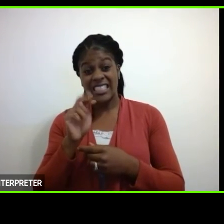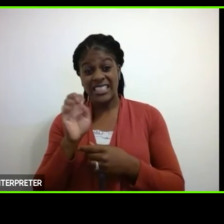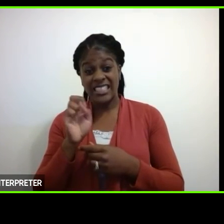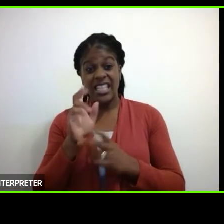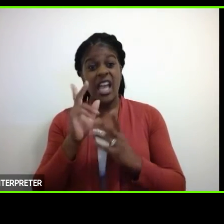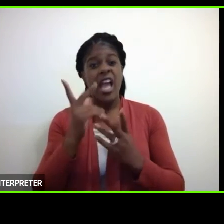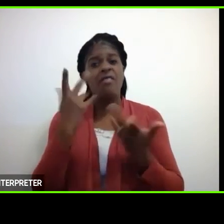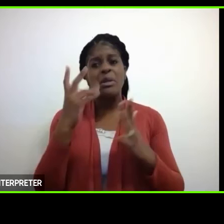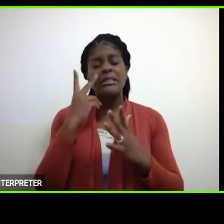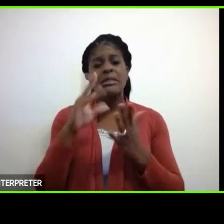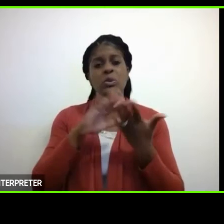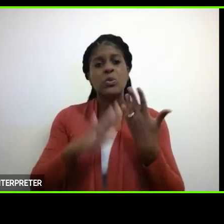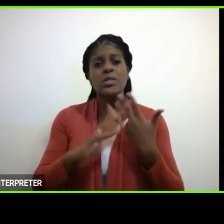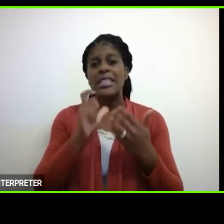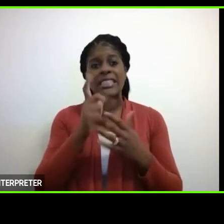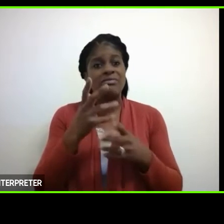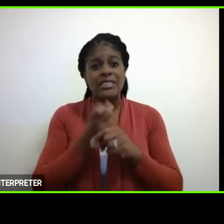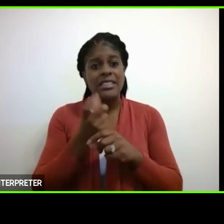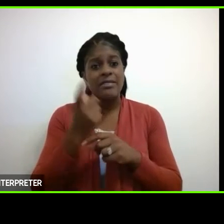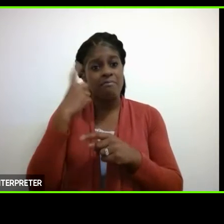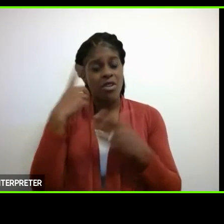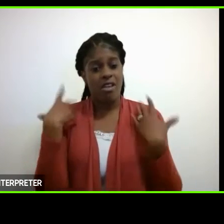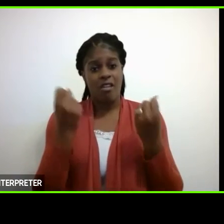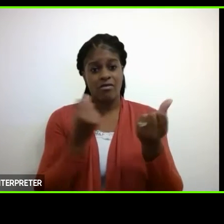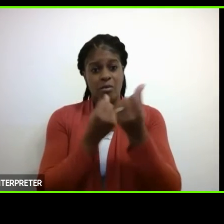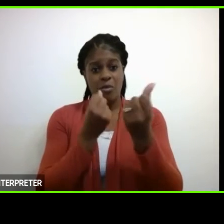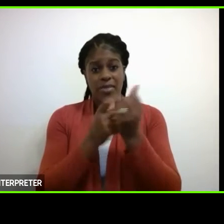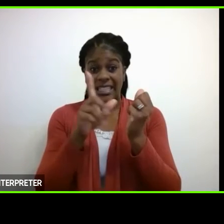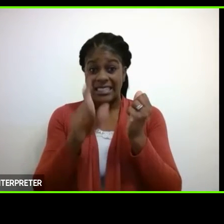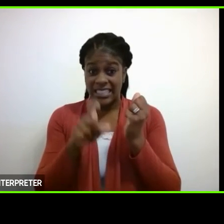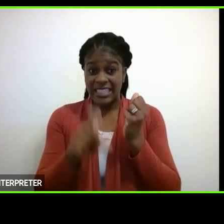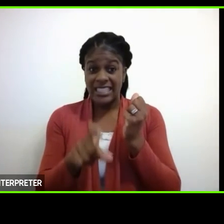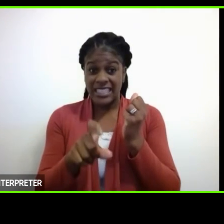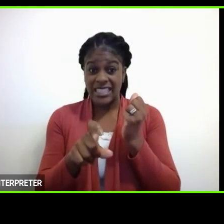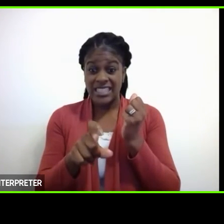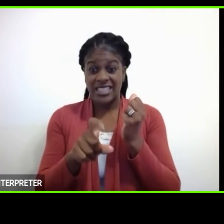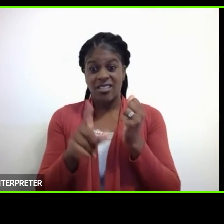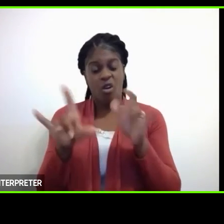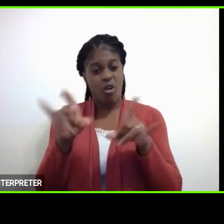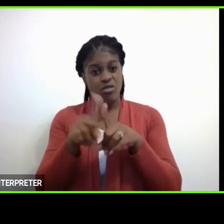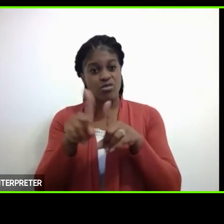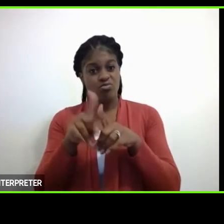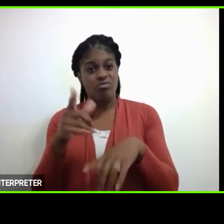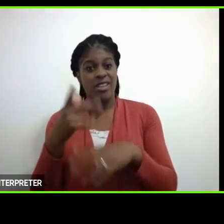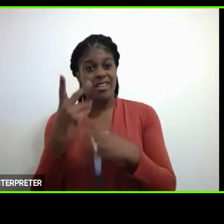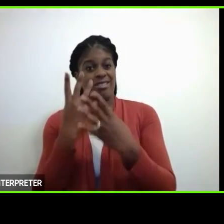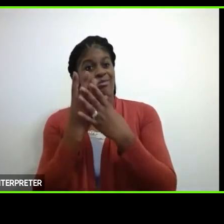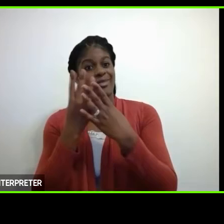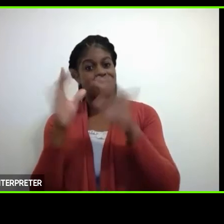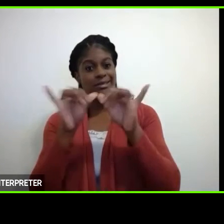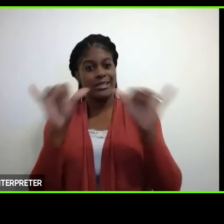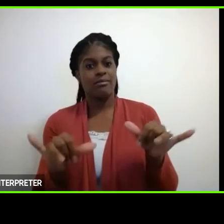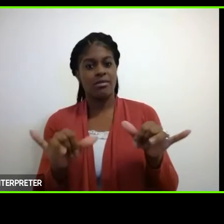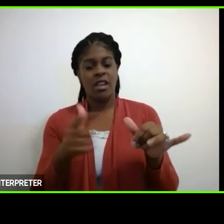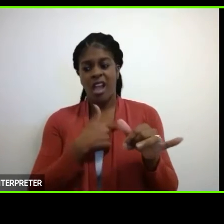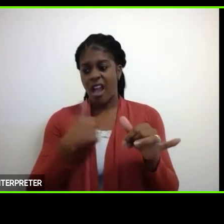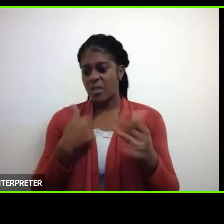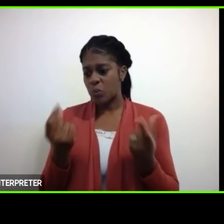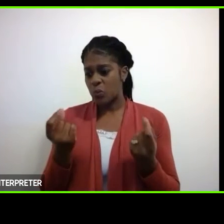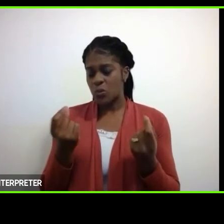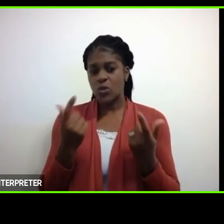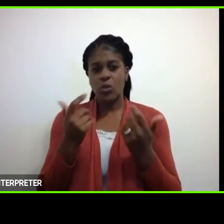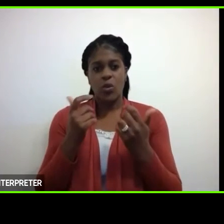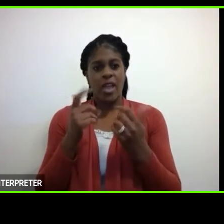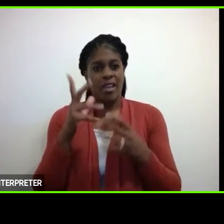health support that they needed end up within our prison systems. What can we do within